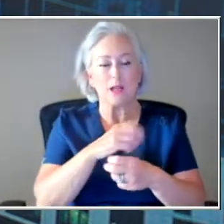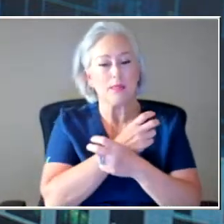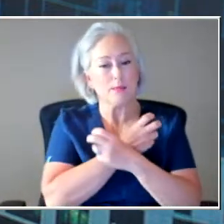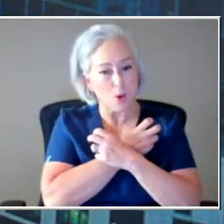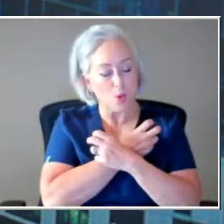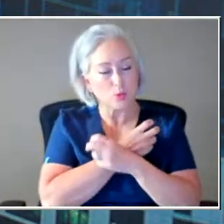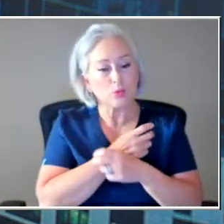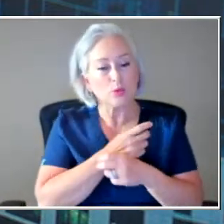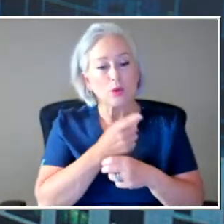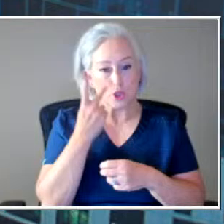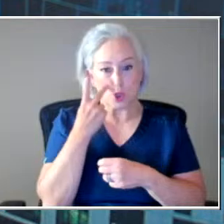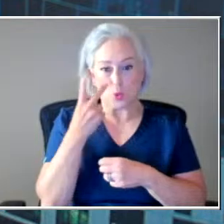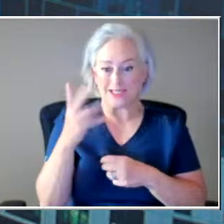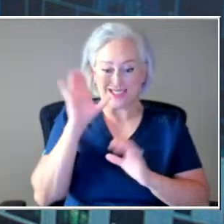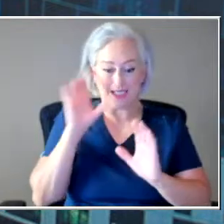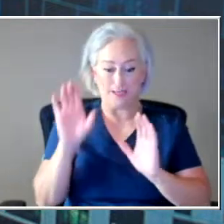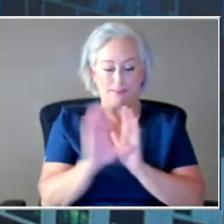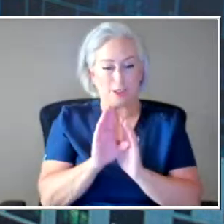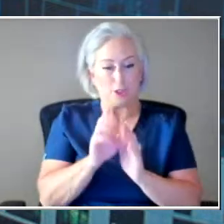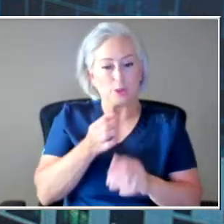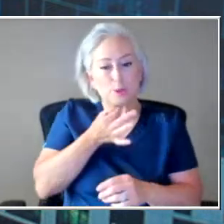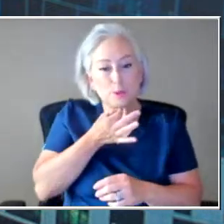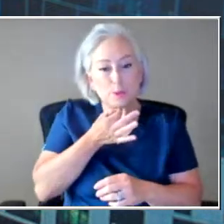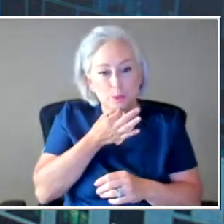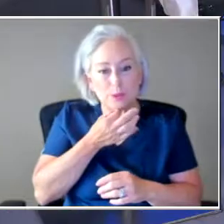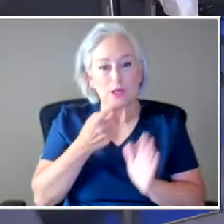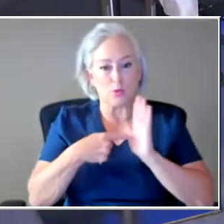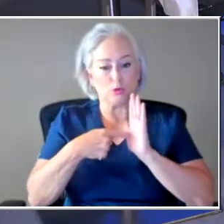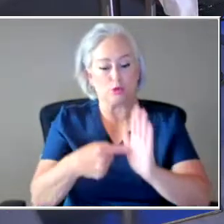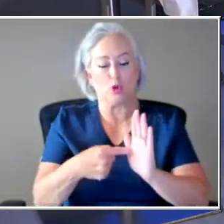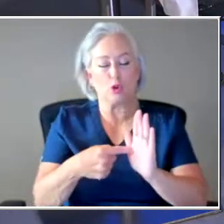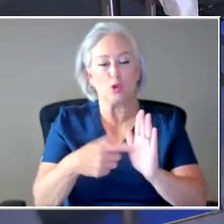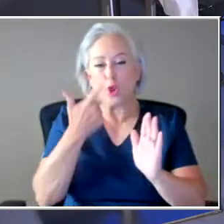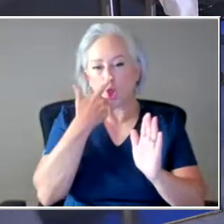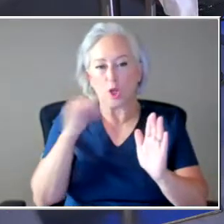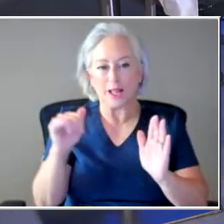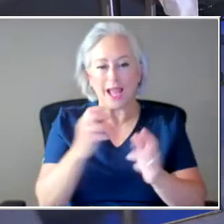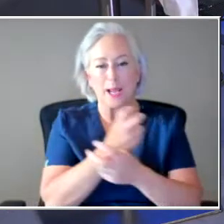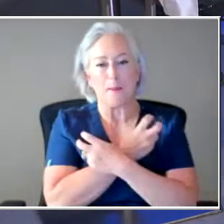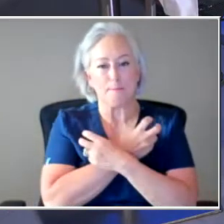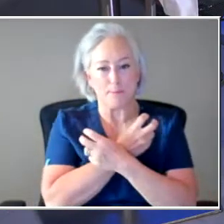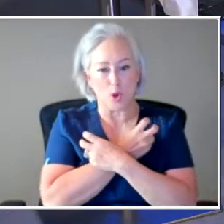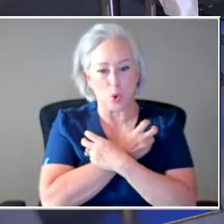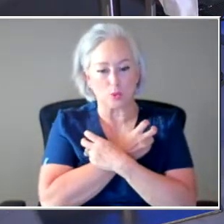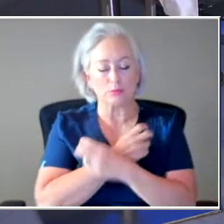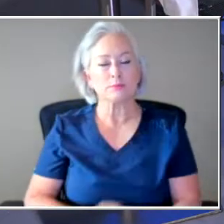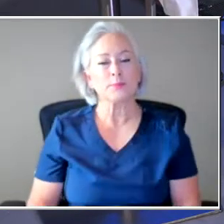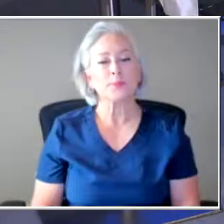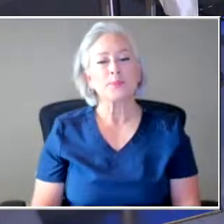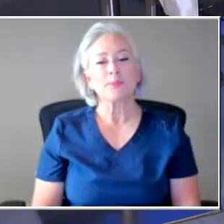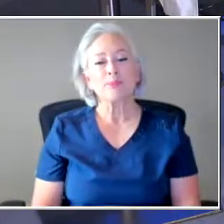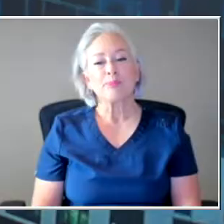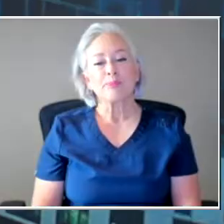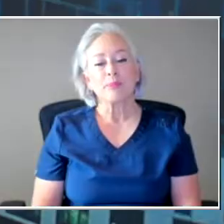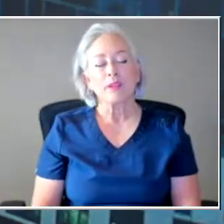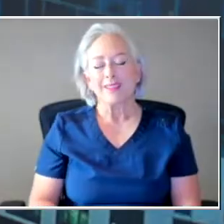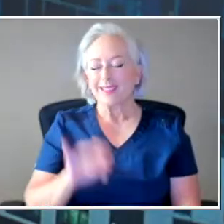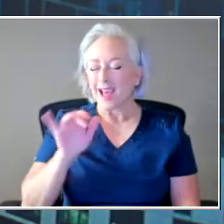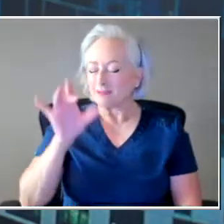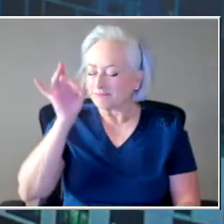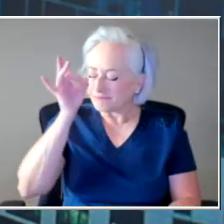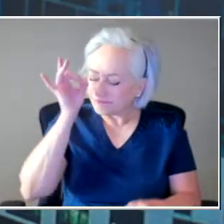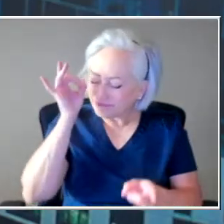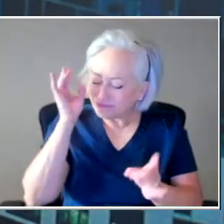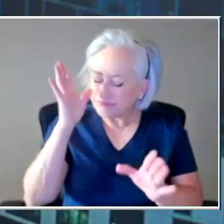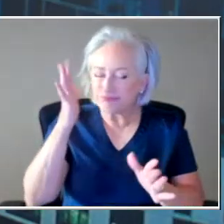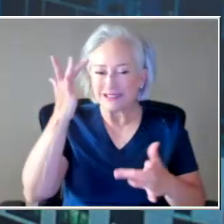activity in the bones, so the bones are commonly affected. It has historically been a devastating disease. When I started out in the